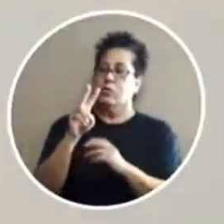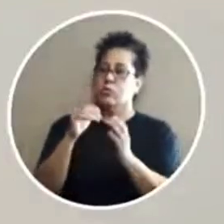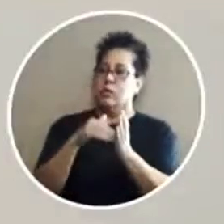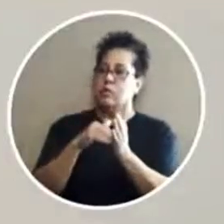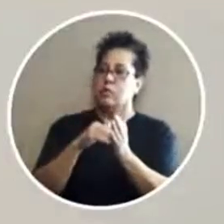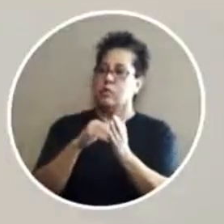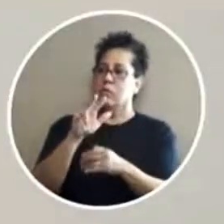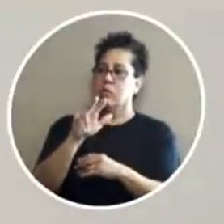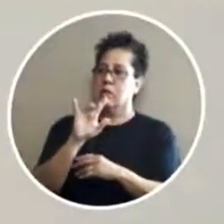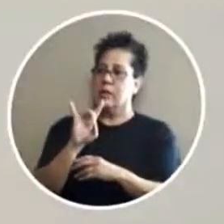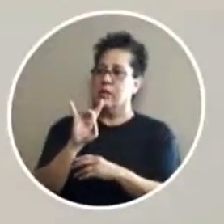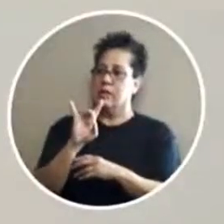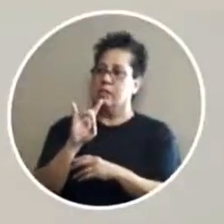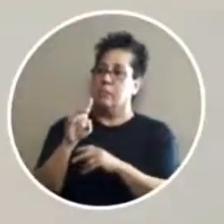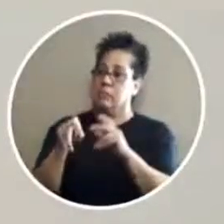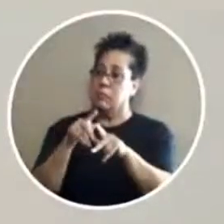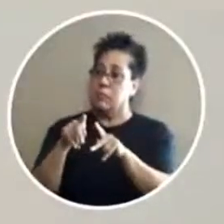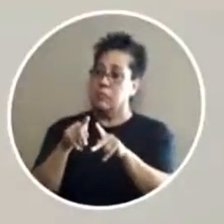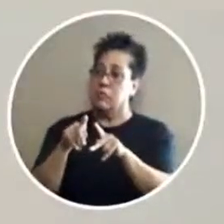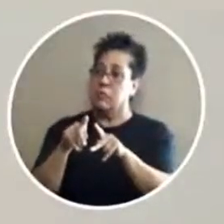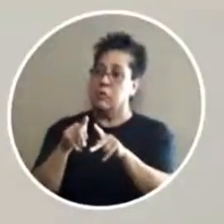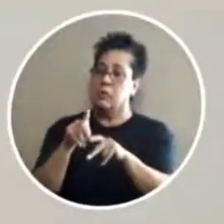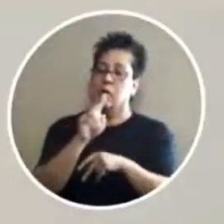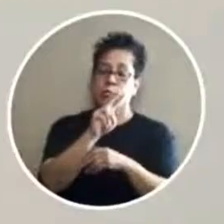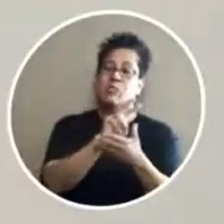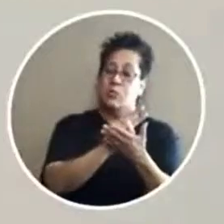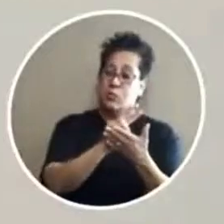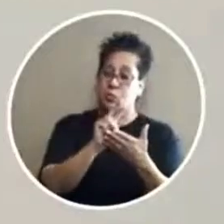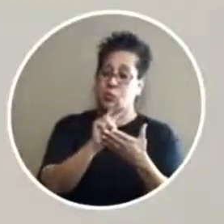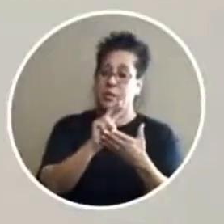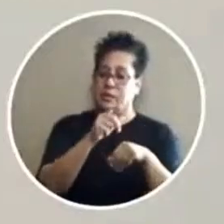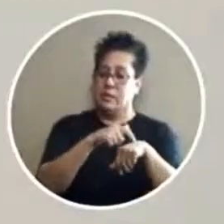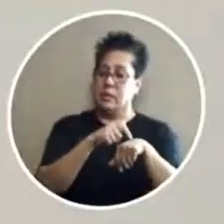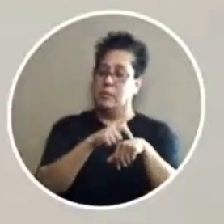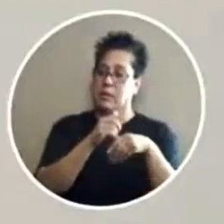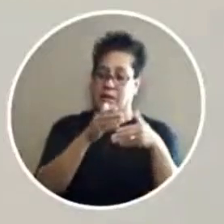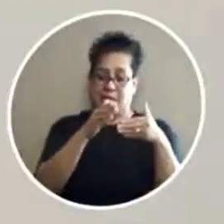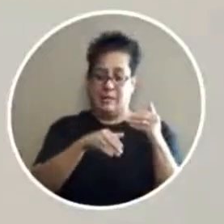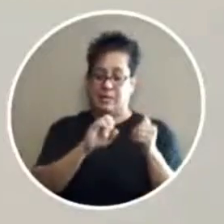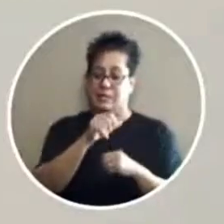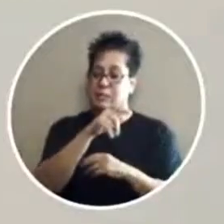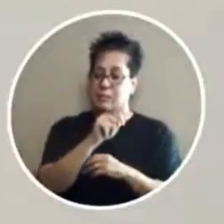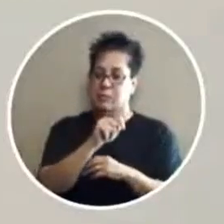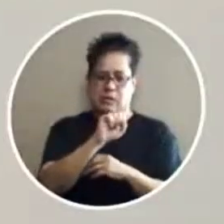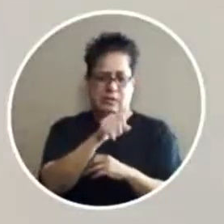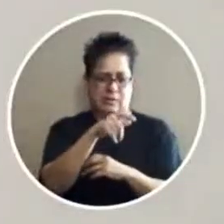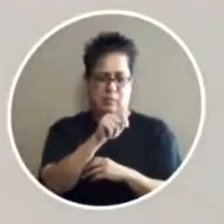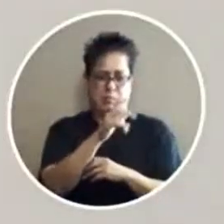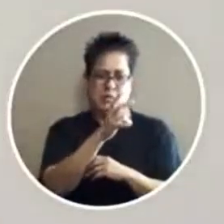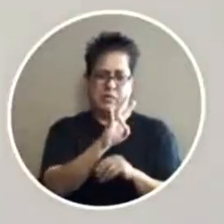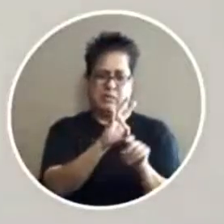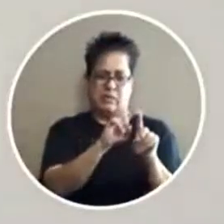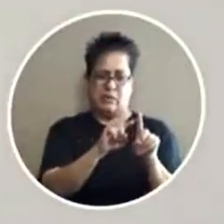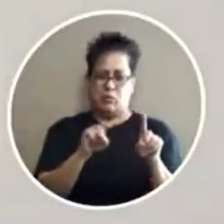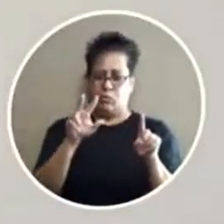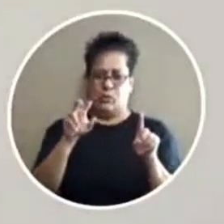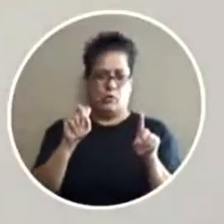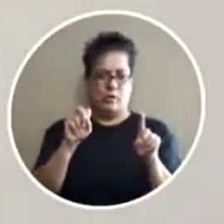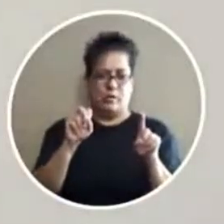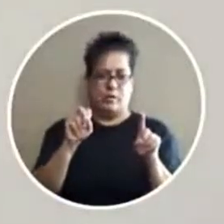2,830 cases reported in a 2-week period at the end of September, from September 17th to the